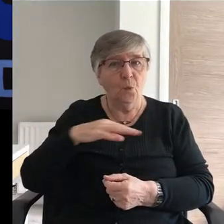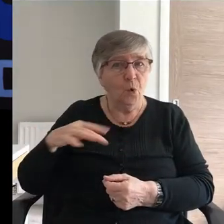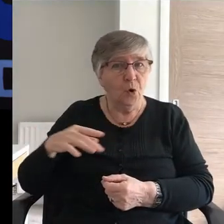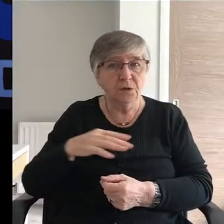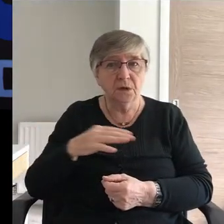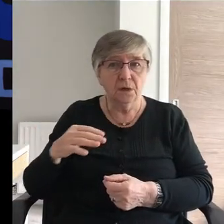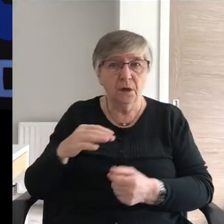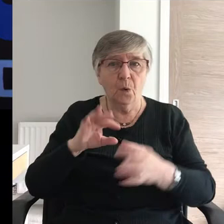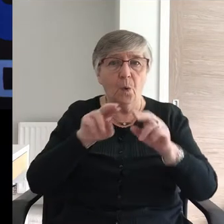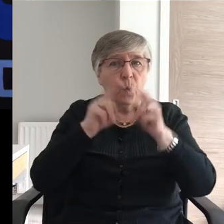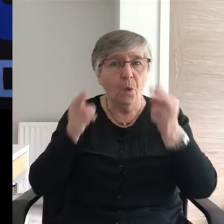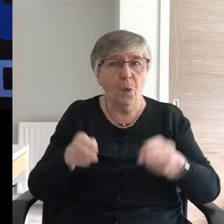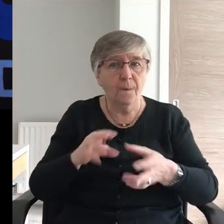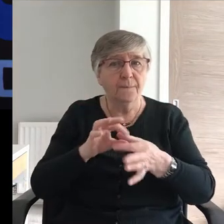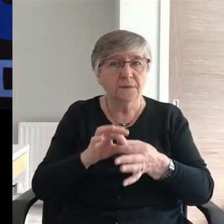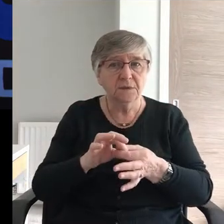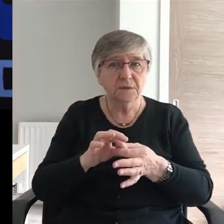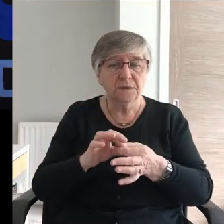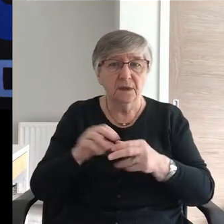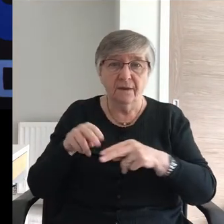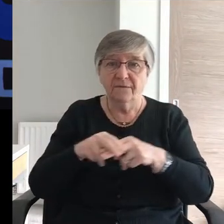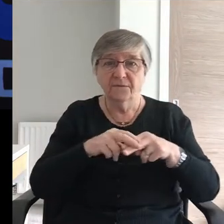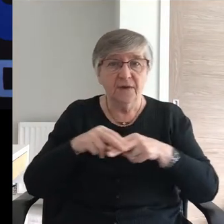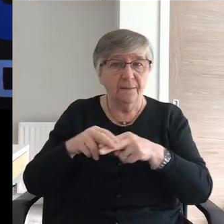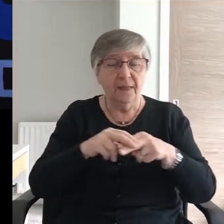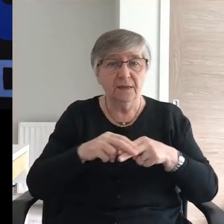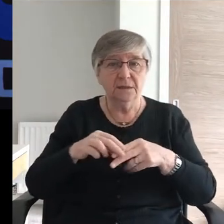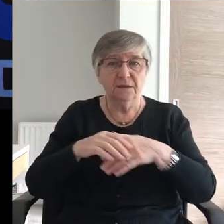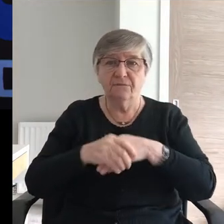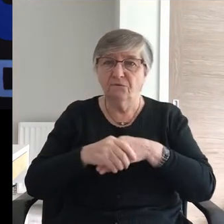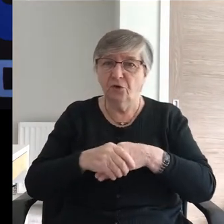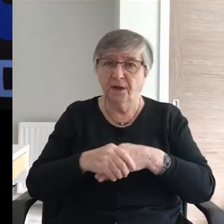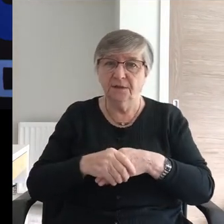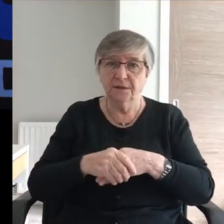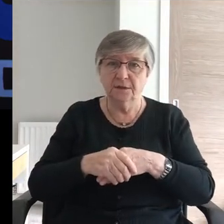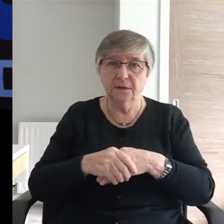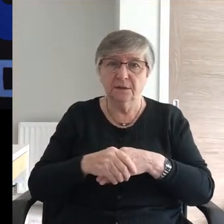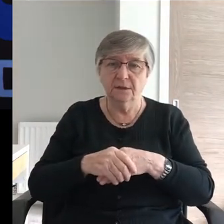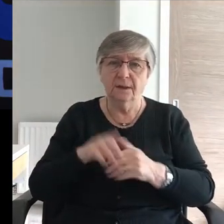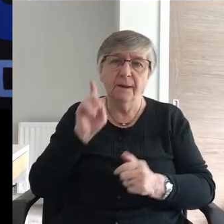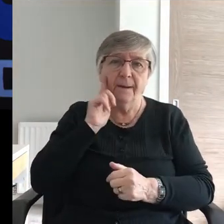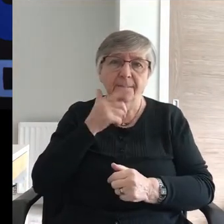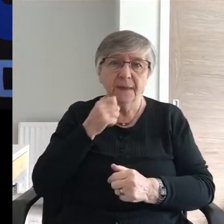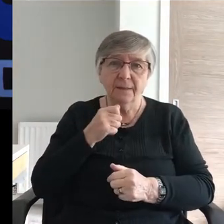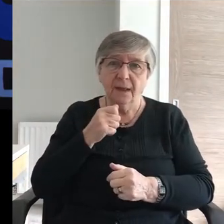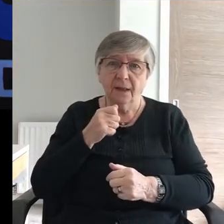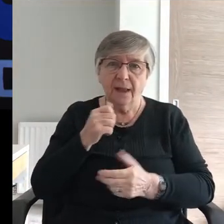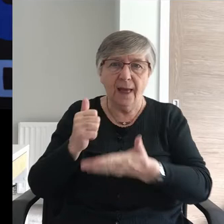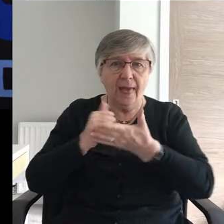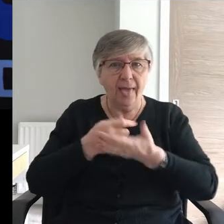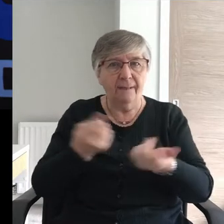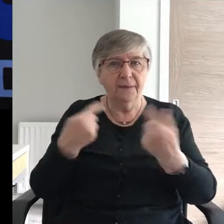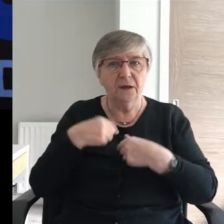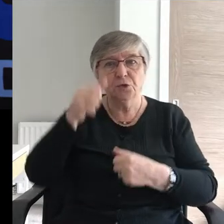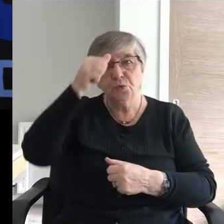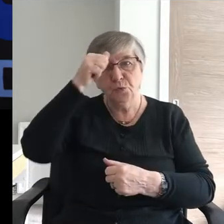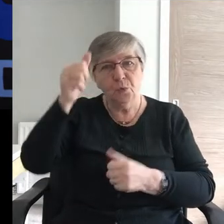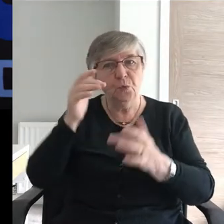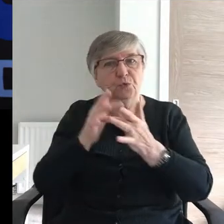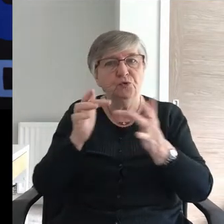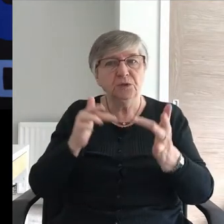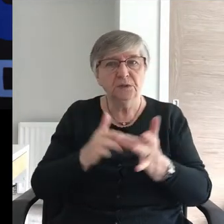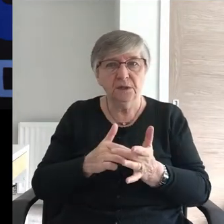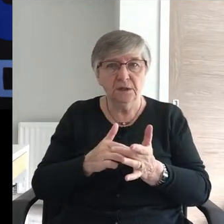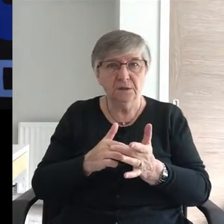water, our homes, for our families, our friends, for the people who brought us to know you in whatever